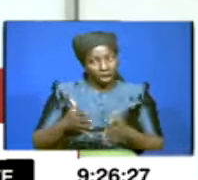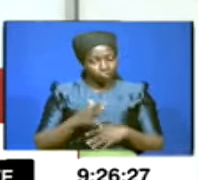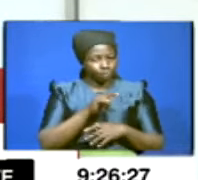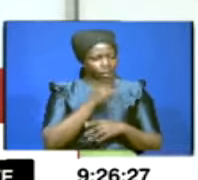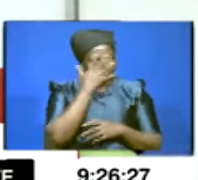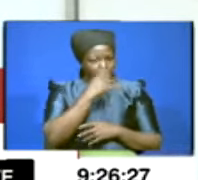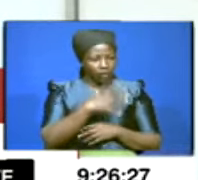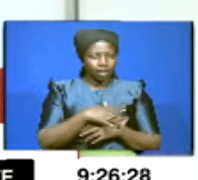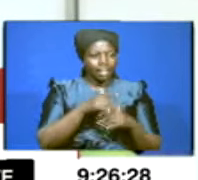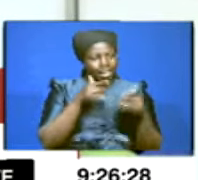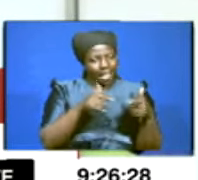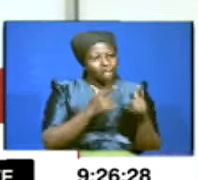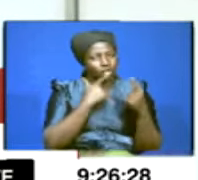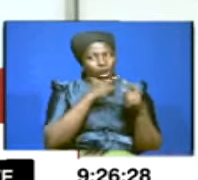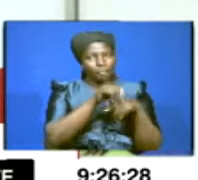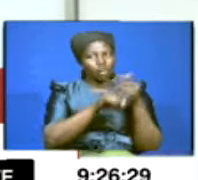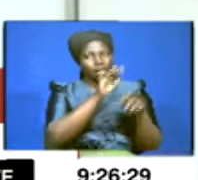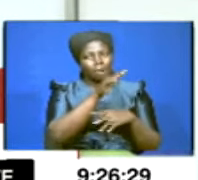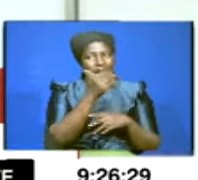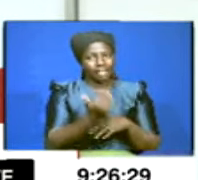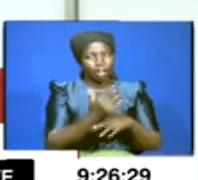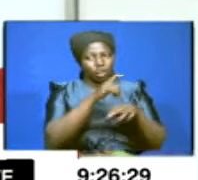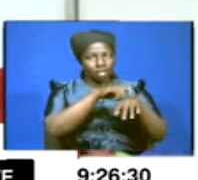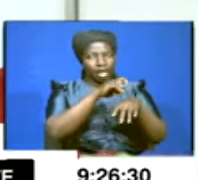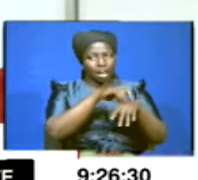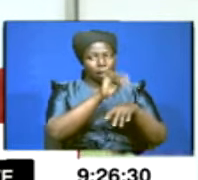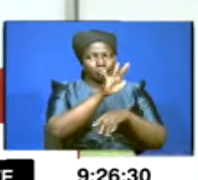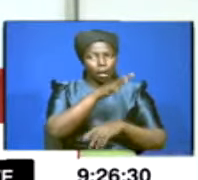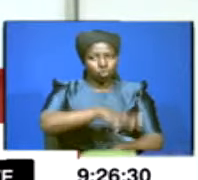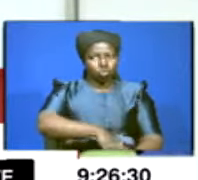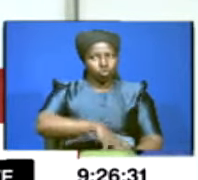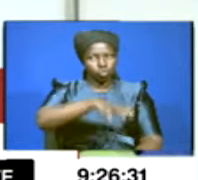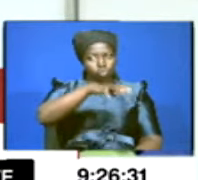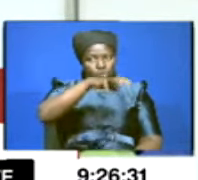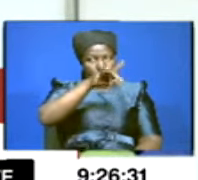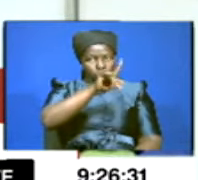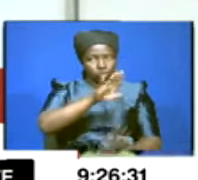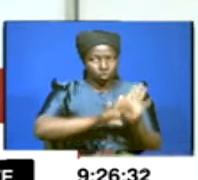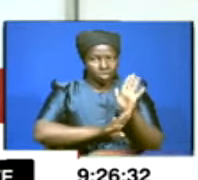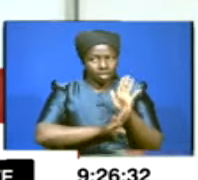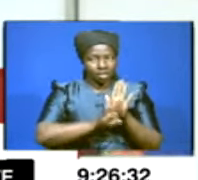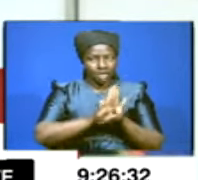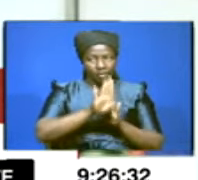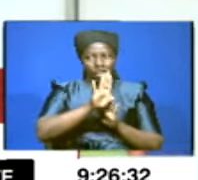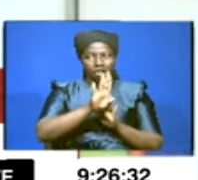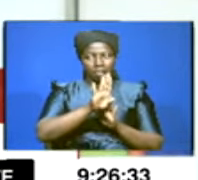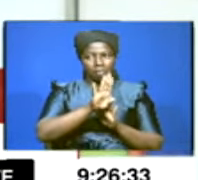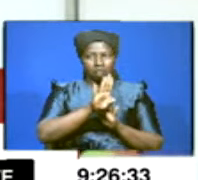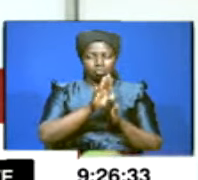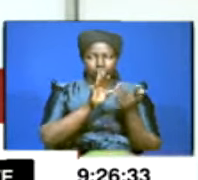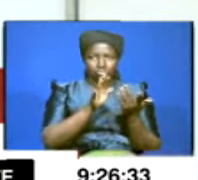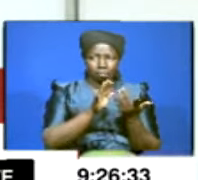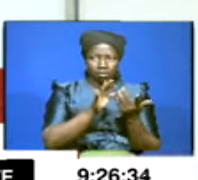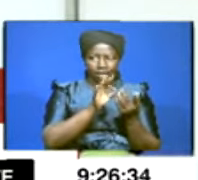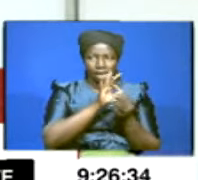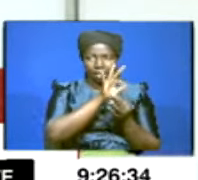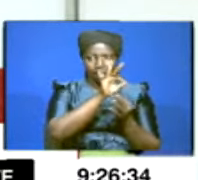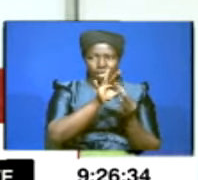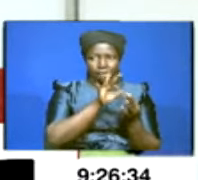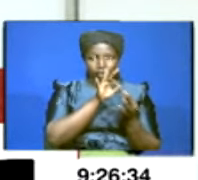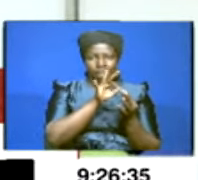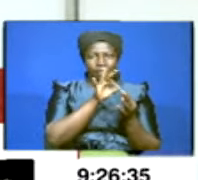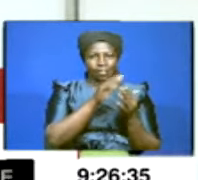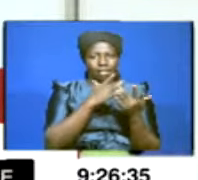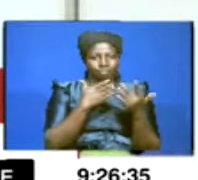your childhood, yes. Your growing up. Mm-hmm. You developed a certain impediment.